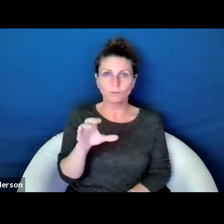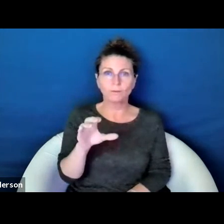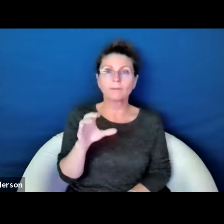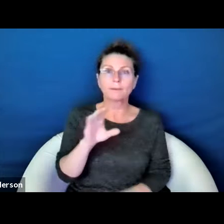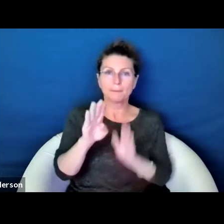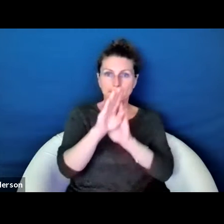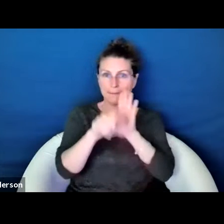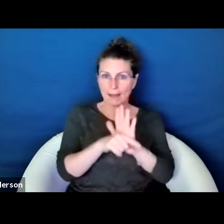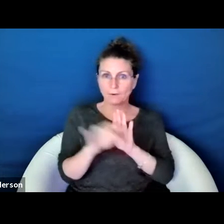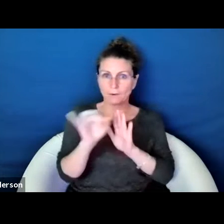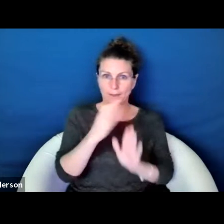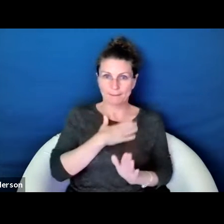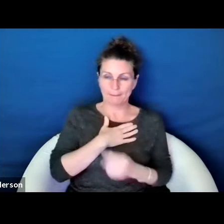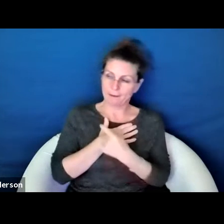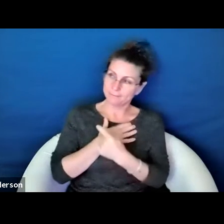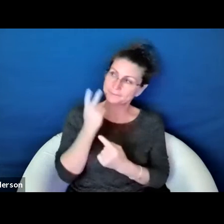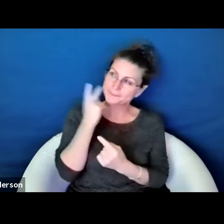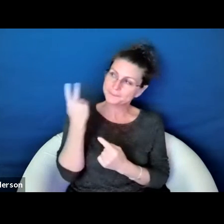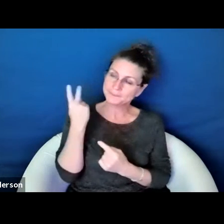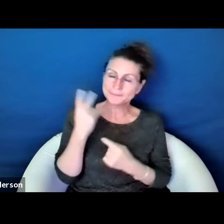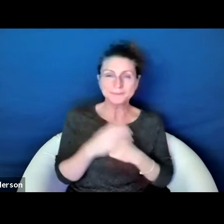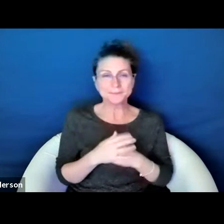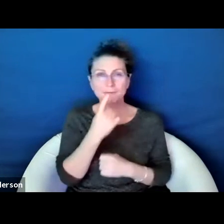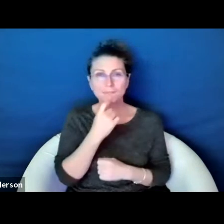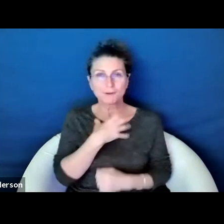these Zoom backgrounds by visiting